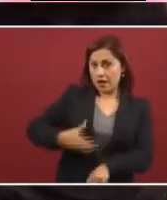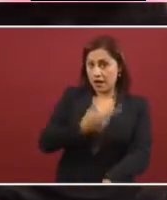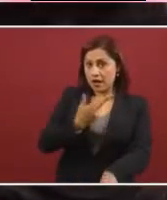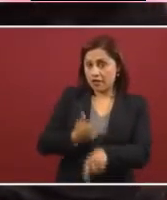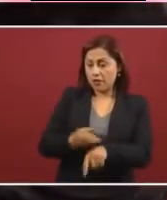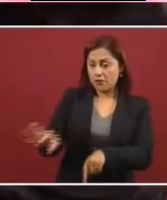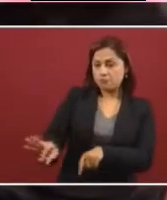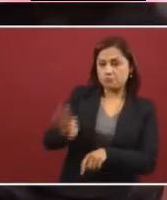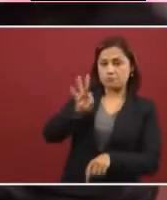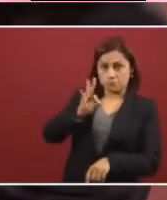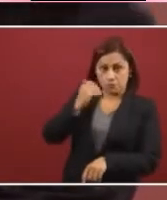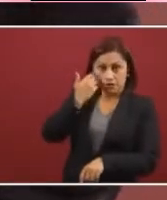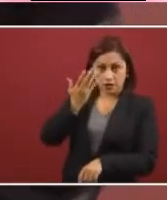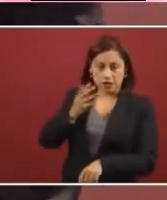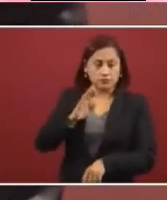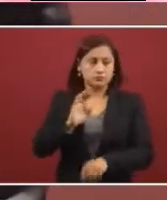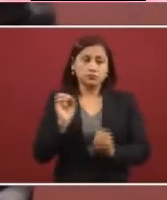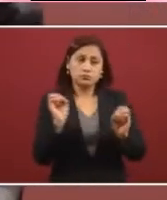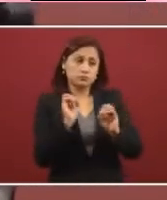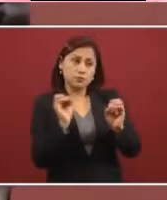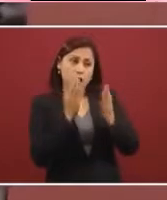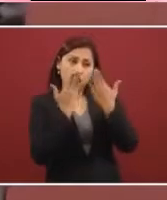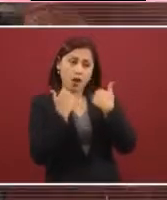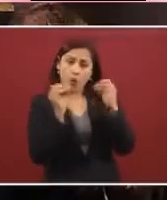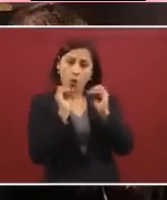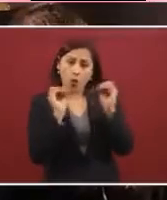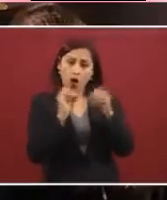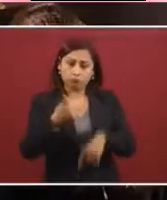No, nobody's requested